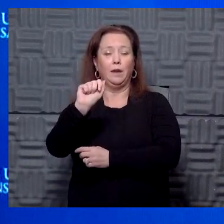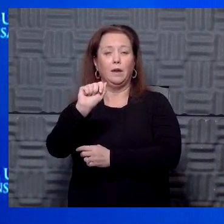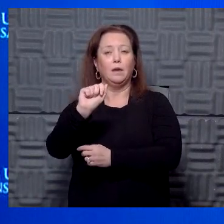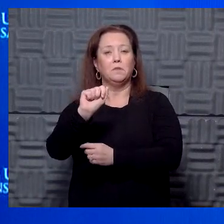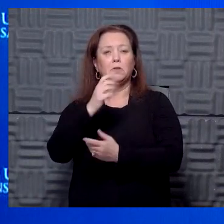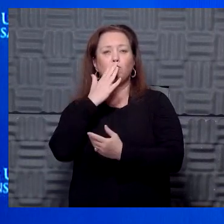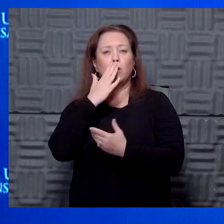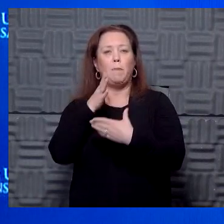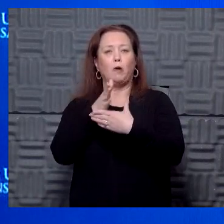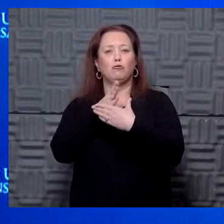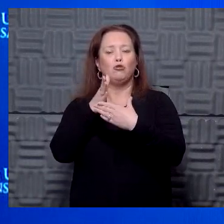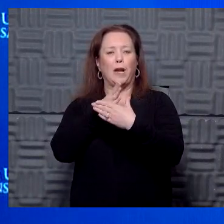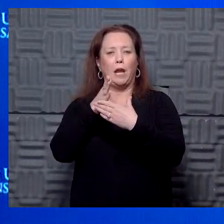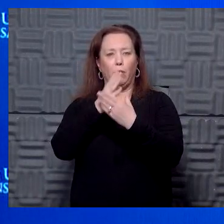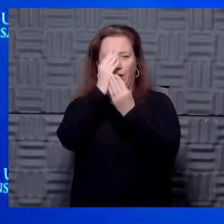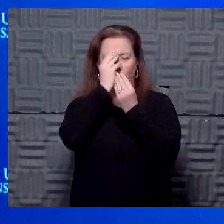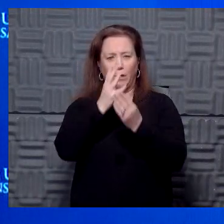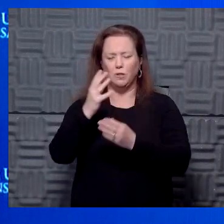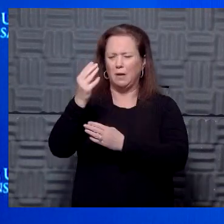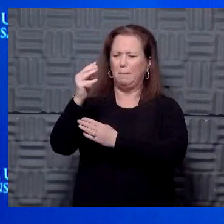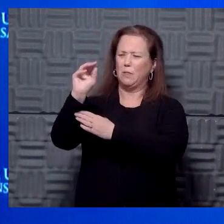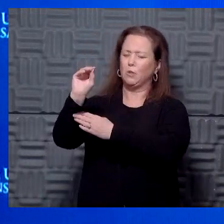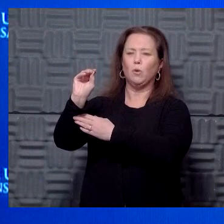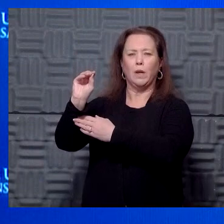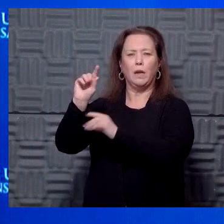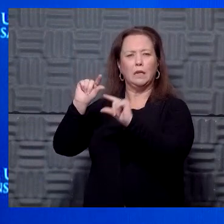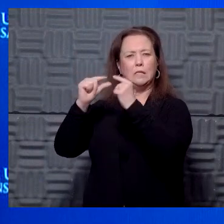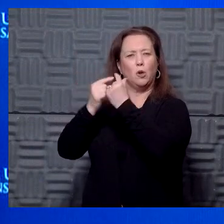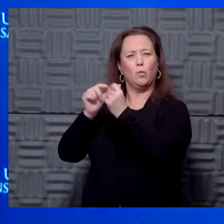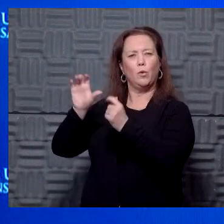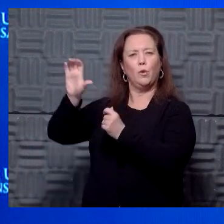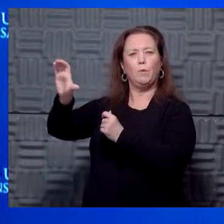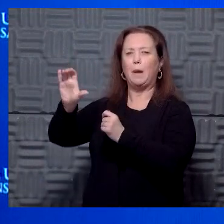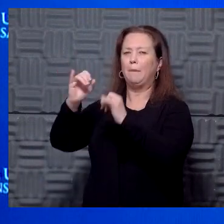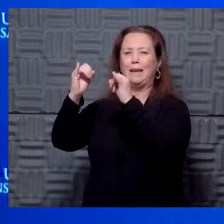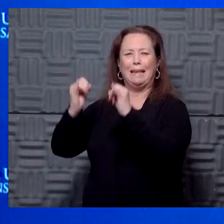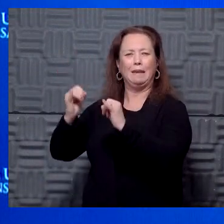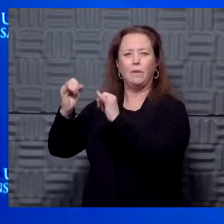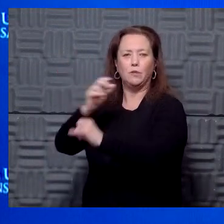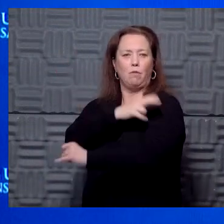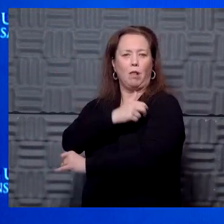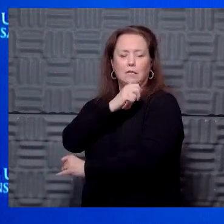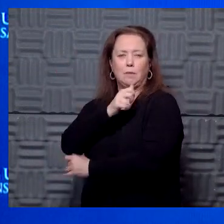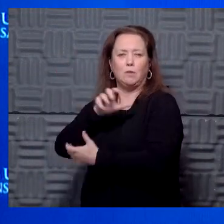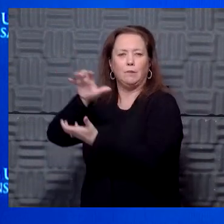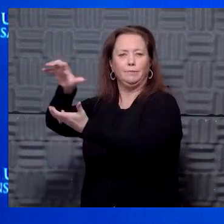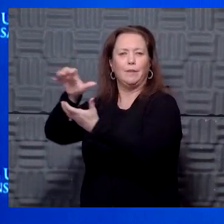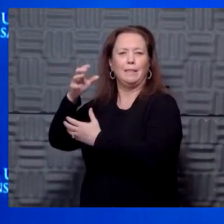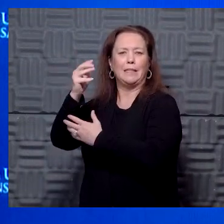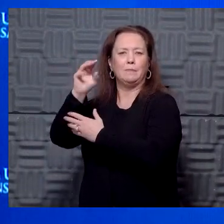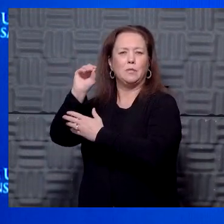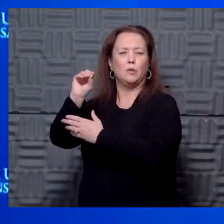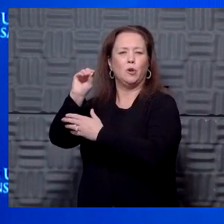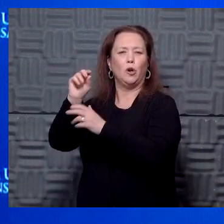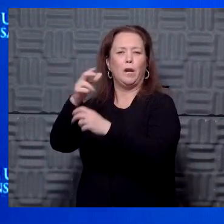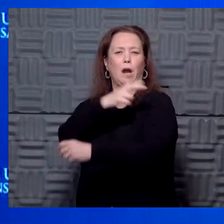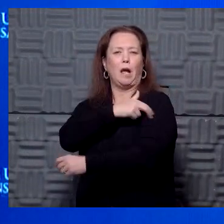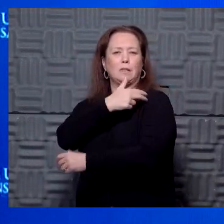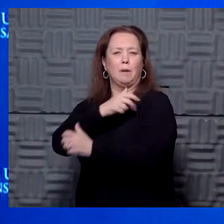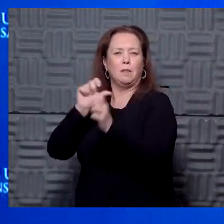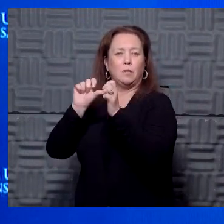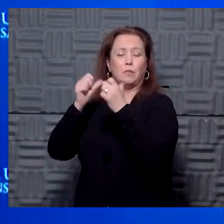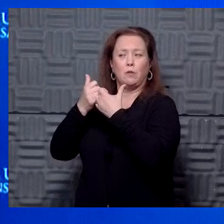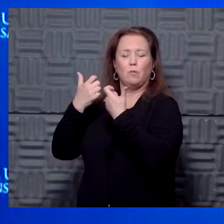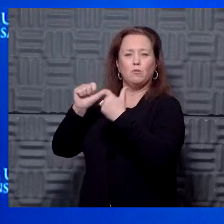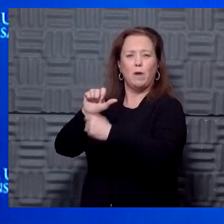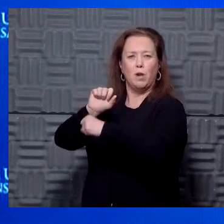know. Missouri, we get it from kind of as a group, but we don't get it from individual hospitals. And that's a Missouri Hospital Association deal. And so we're trying